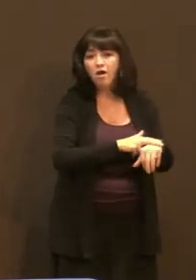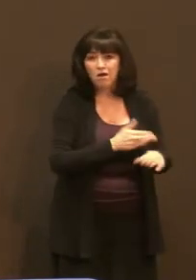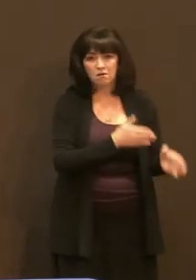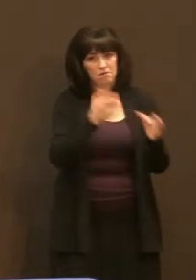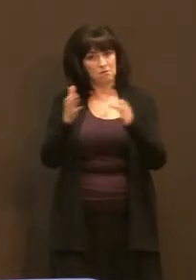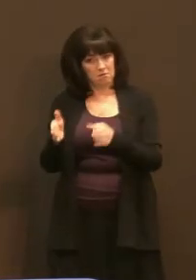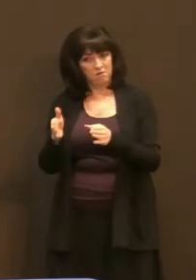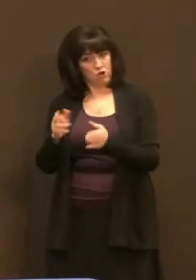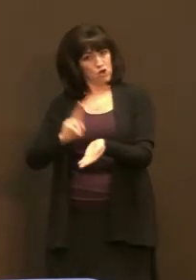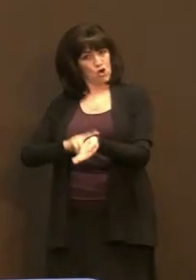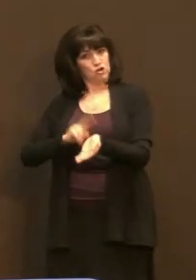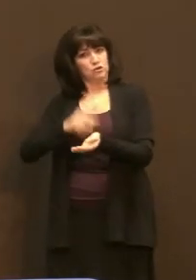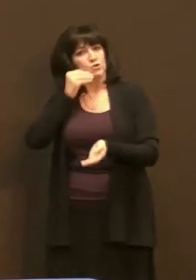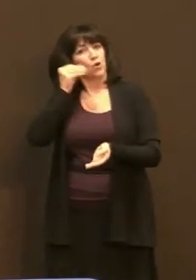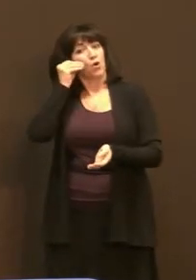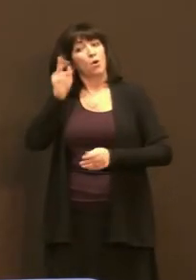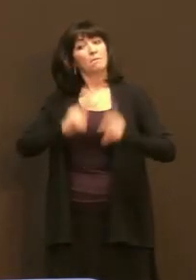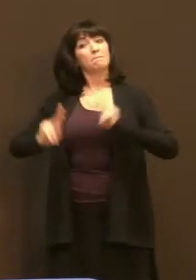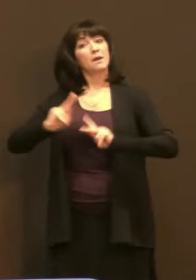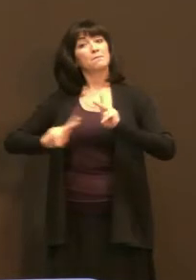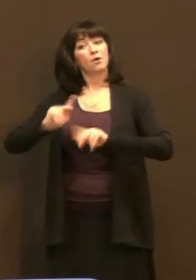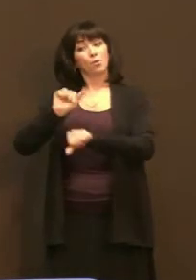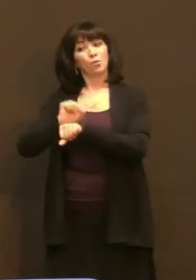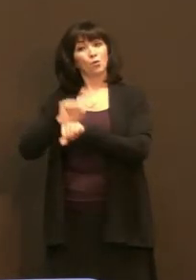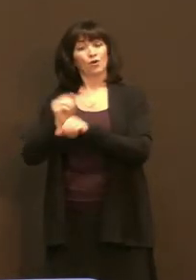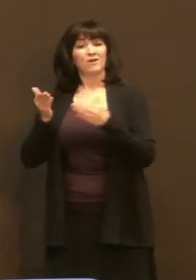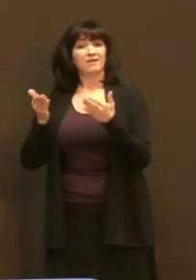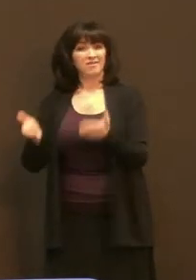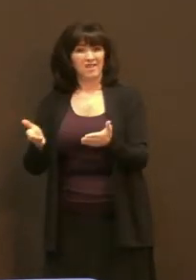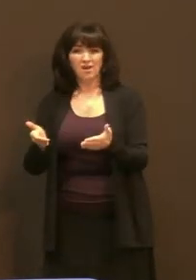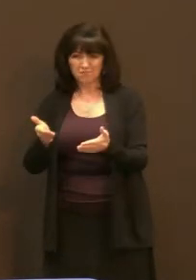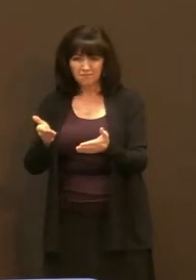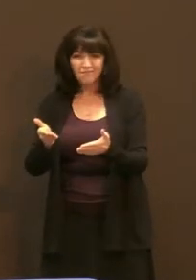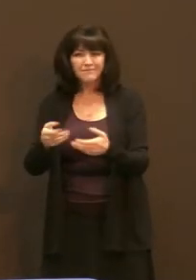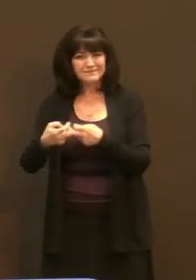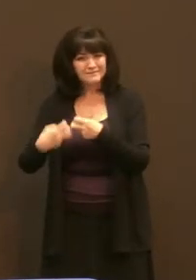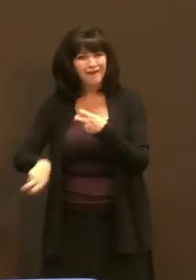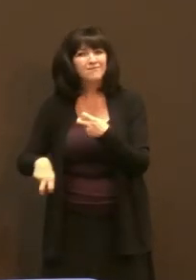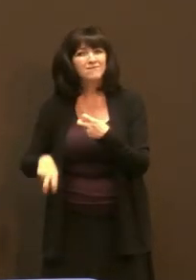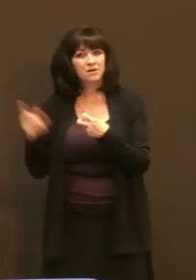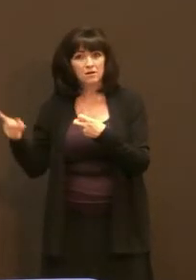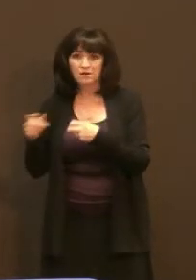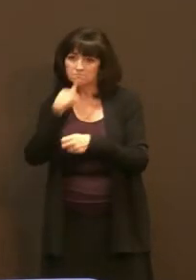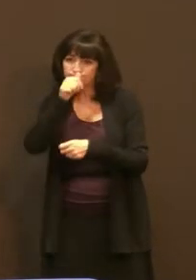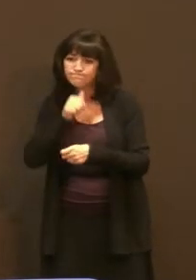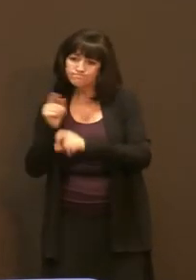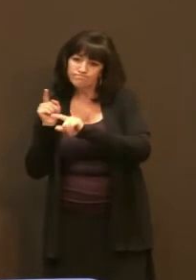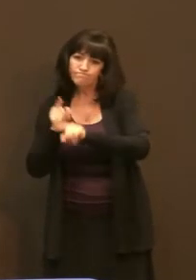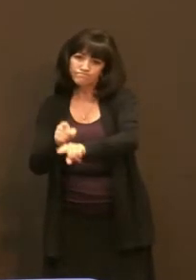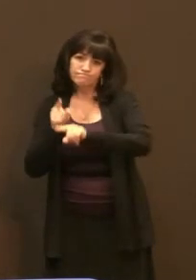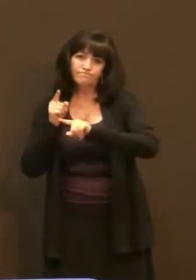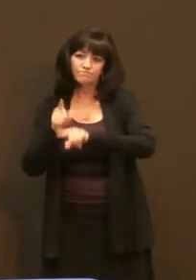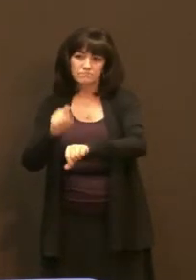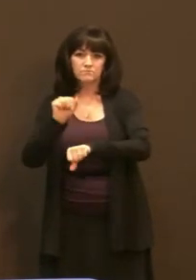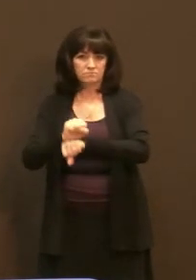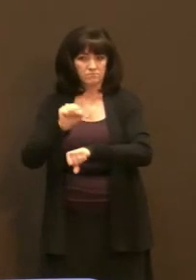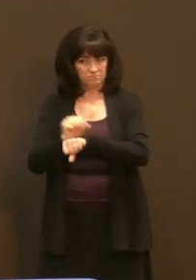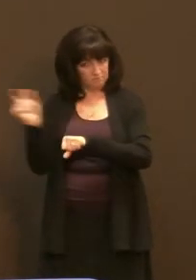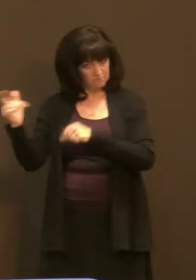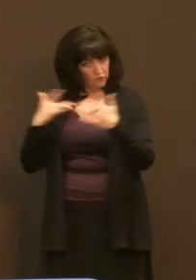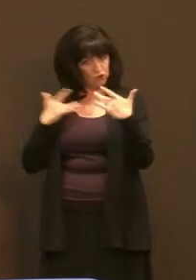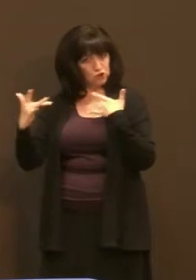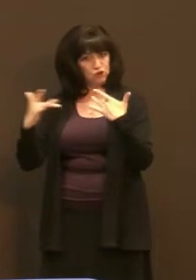a long-term care facility for many reasons. And we want to make sure that those folks in these facilities who are